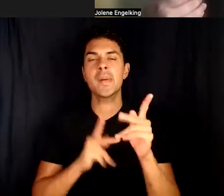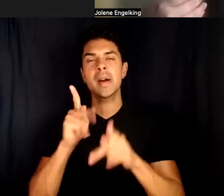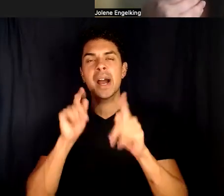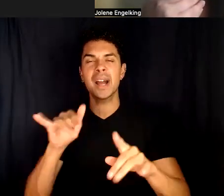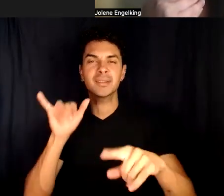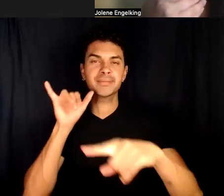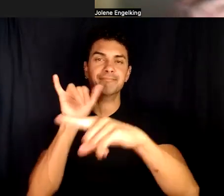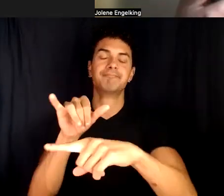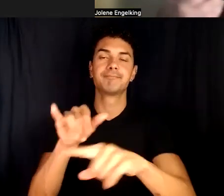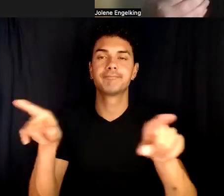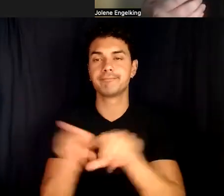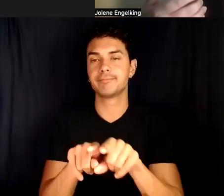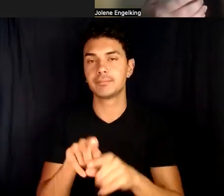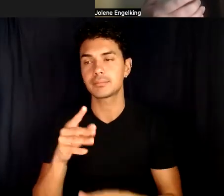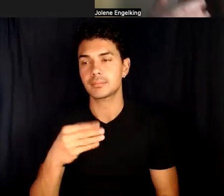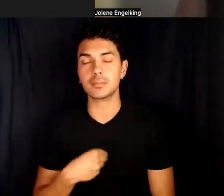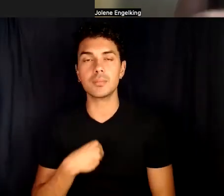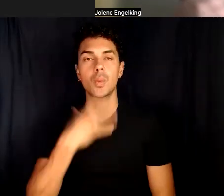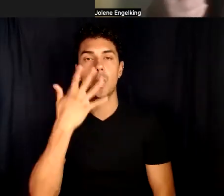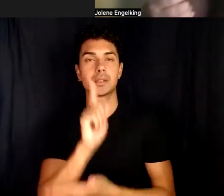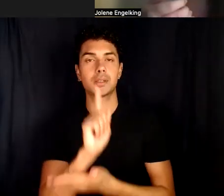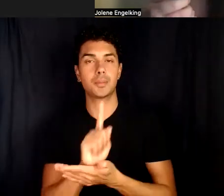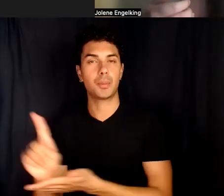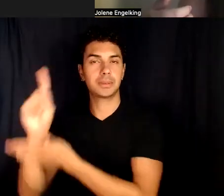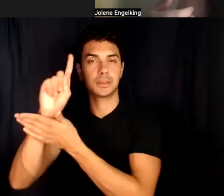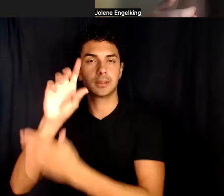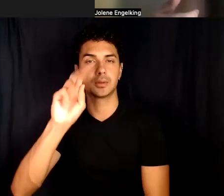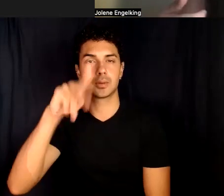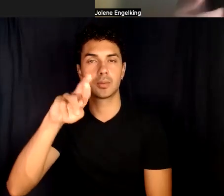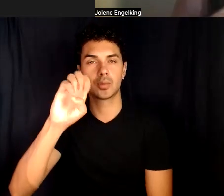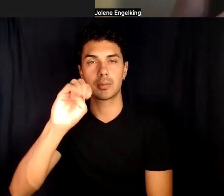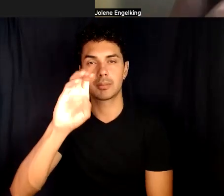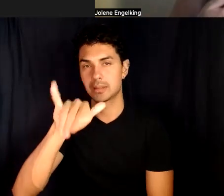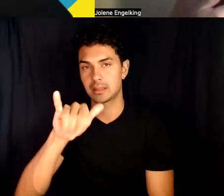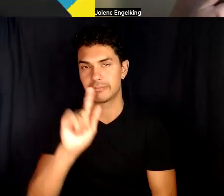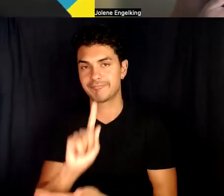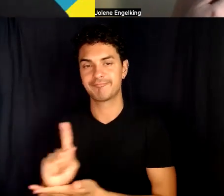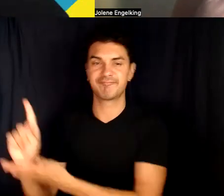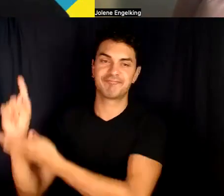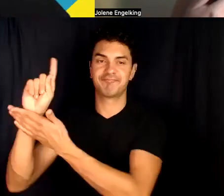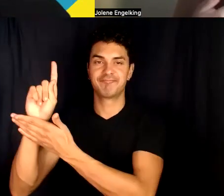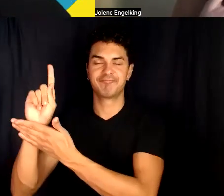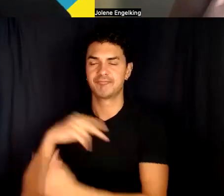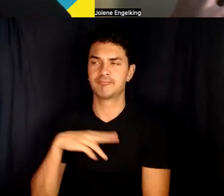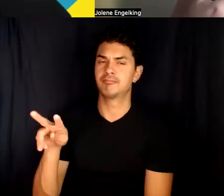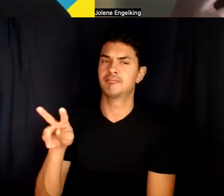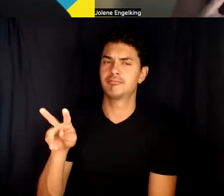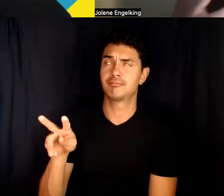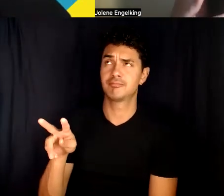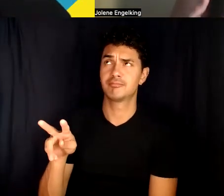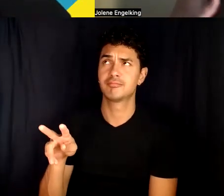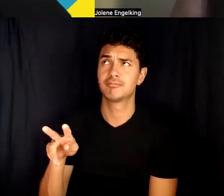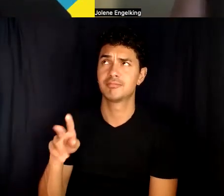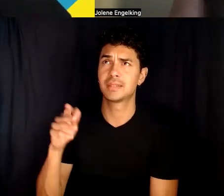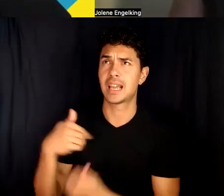know, the white supremacy within the workplace really does come out in the way that I kind of act, in the way that I kind of feel about how certain